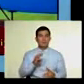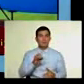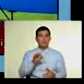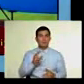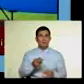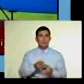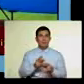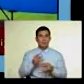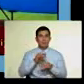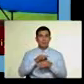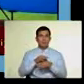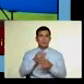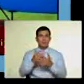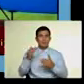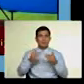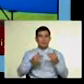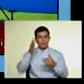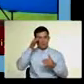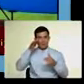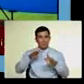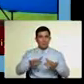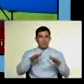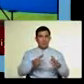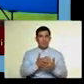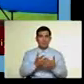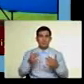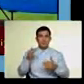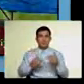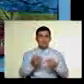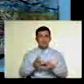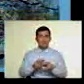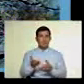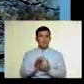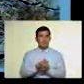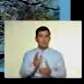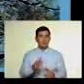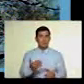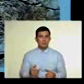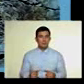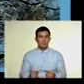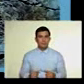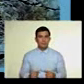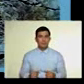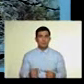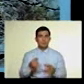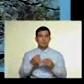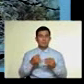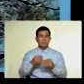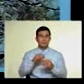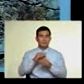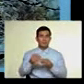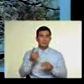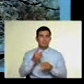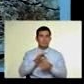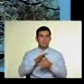hamda okeanlar ostida turlicha. Hozir ular bilan tanishasiz. Demak, yer postining birinchi